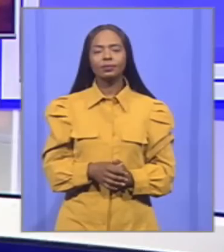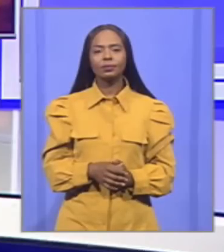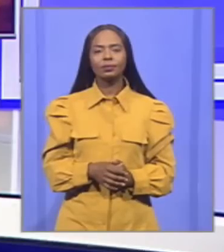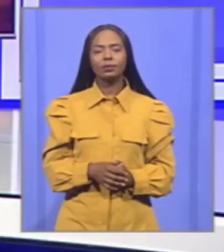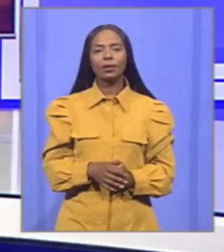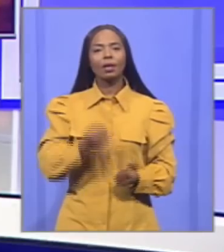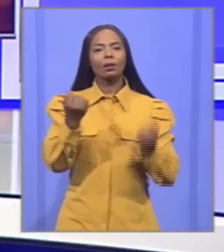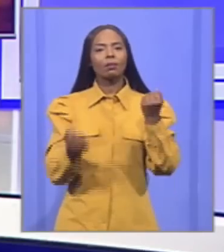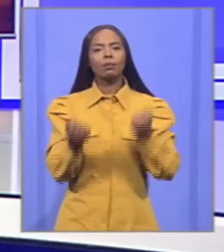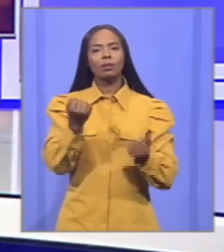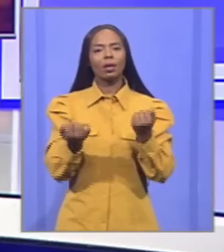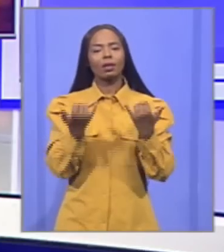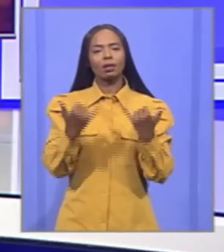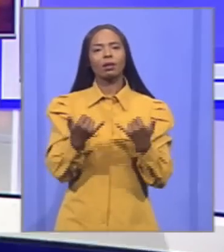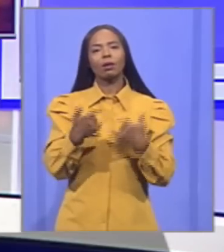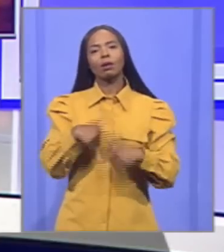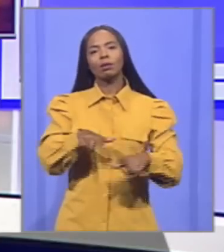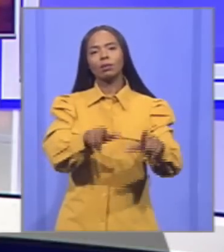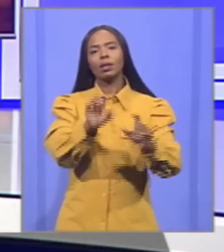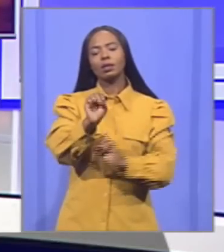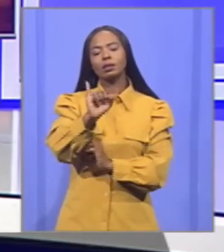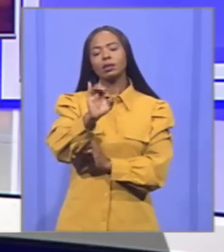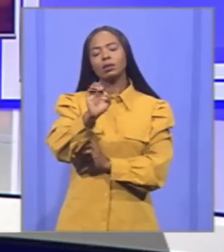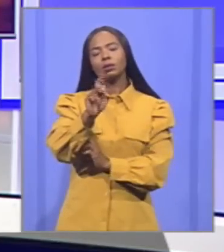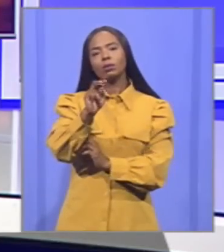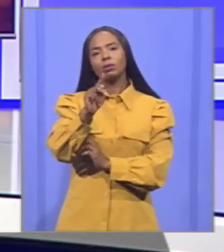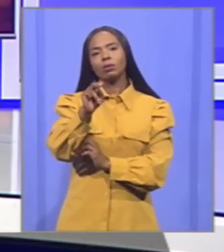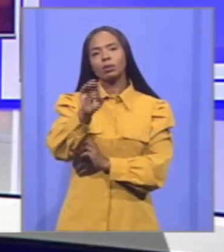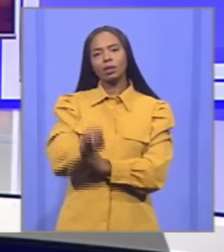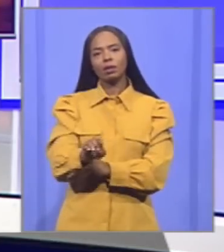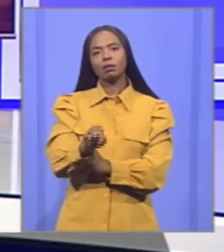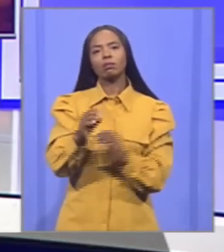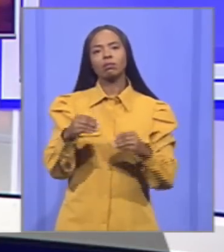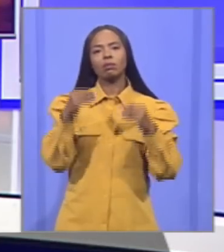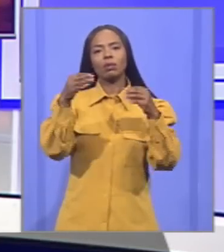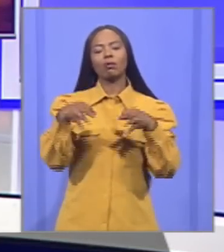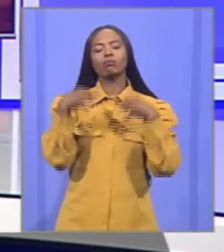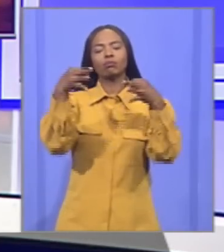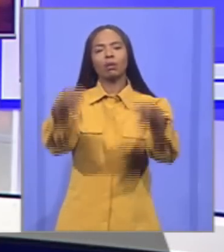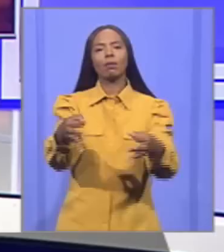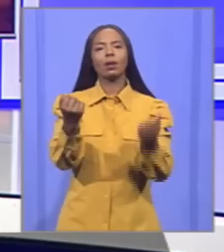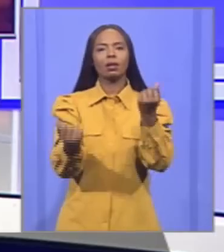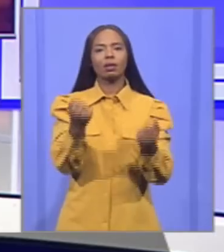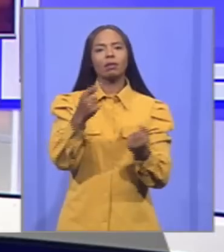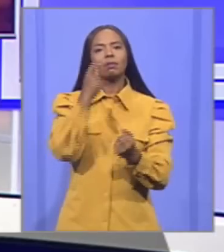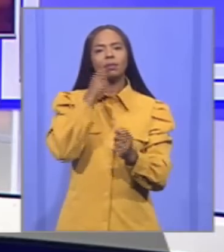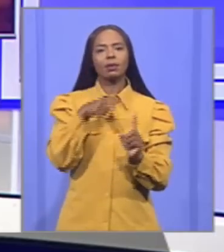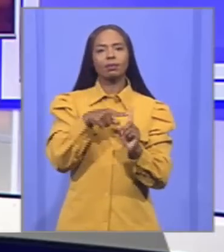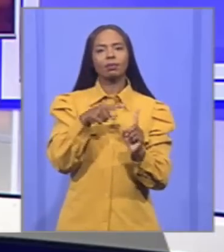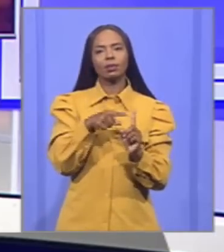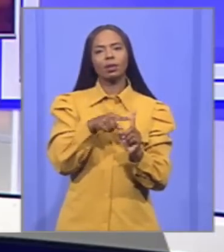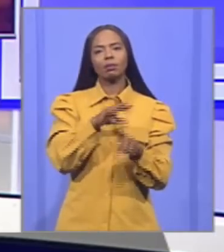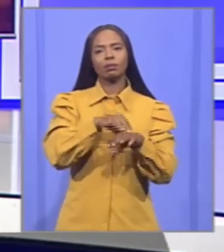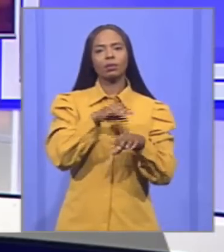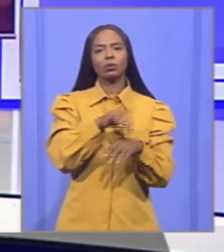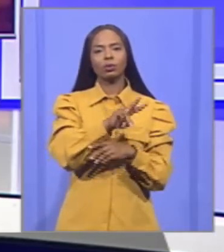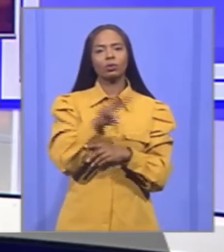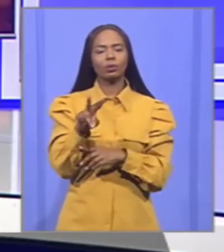Kgotlatshekelo ya magistrata wa Sekhukhune kwa Limpopo e buseditse morago kgetsi ya tsietso kgatlhanong le monna wa dingwaga di le